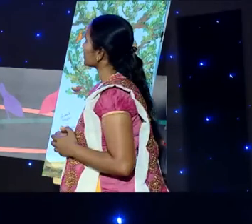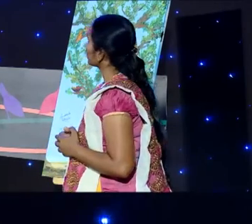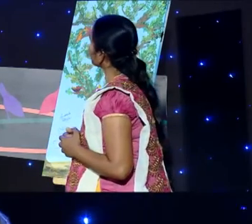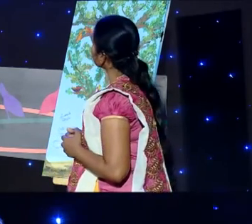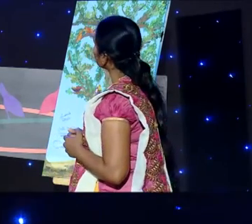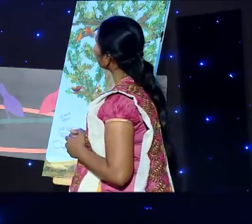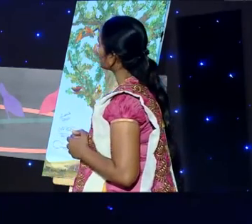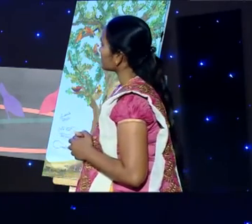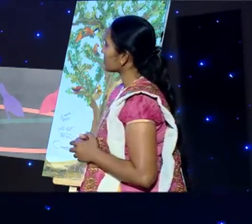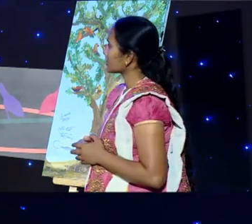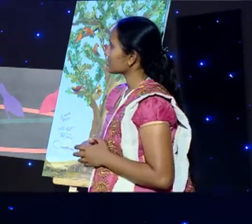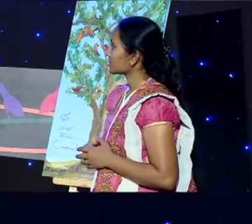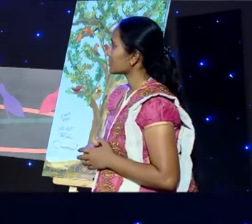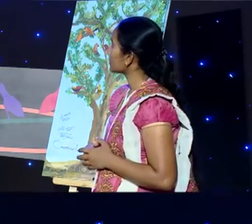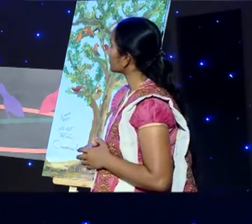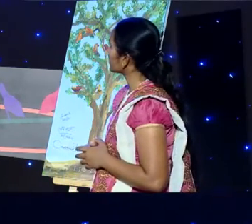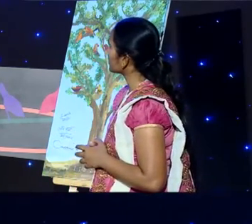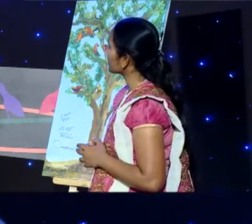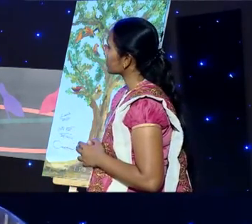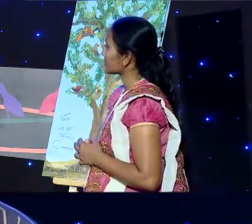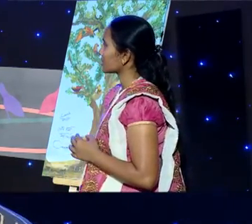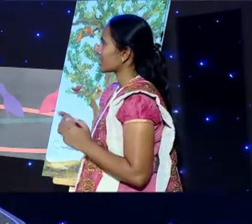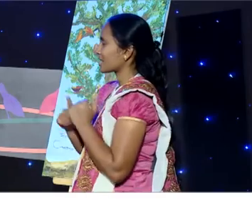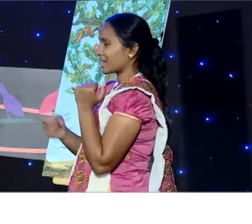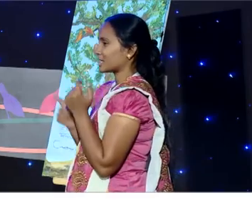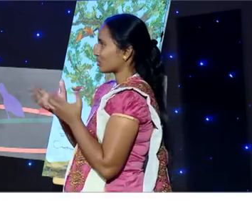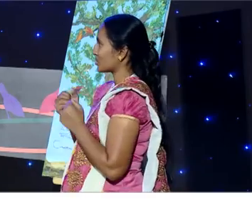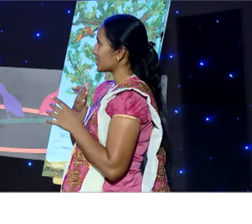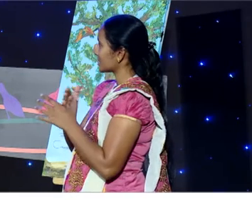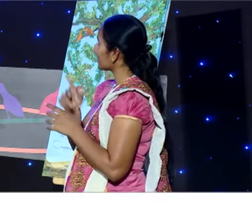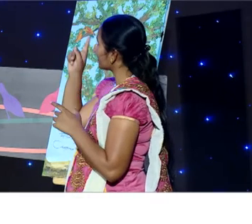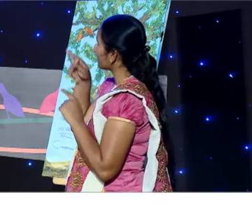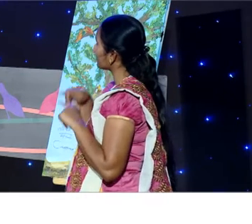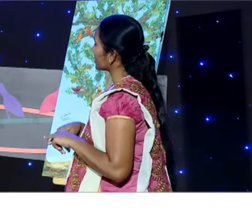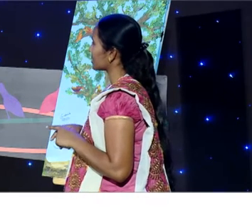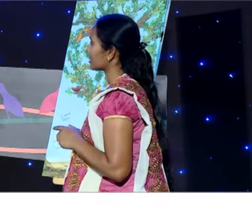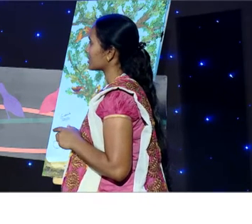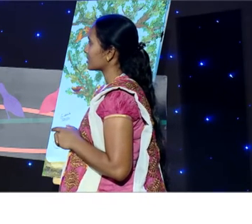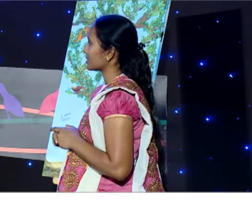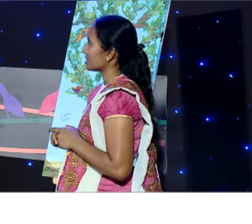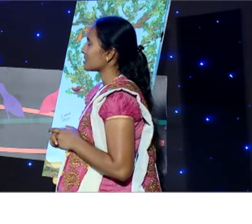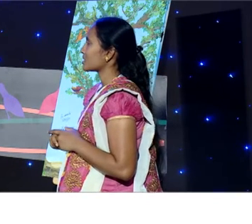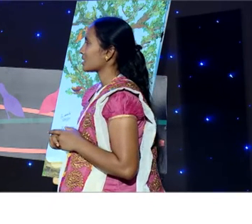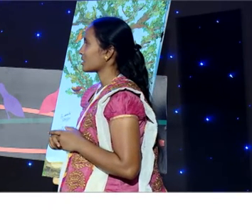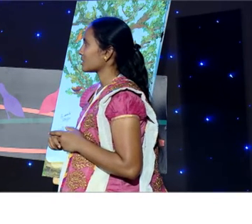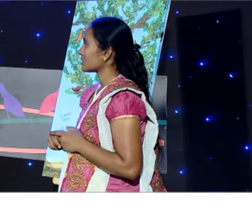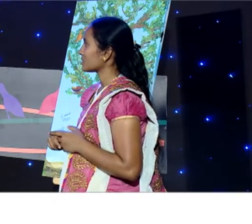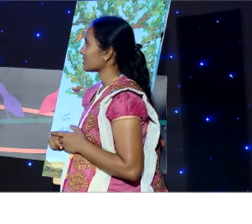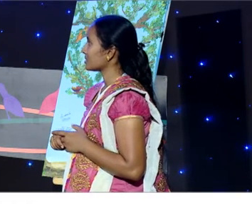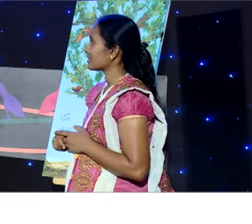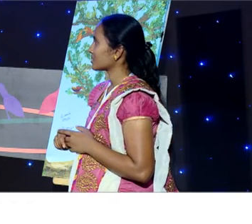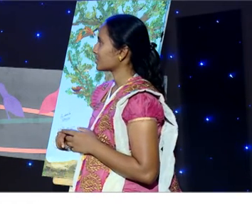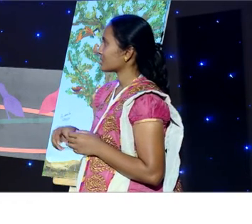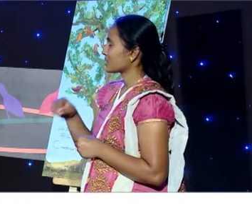the same way. But I want to tell you the last story of this guy. This is Uday Bhai. He's also